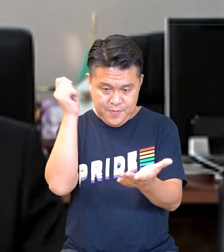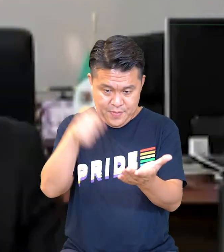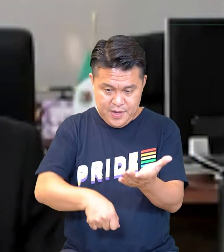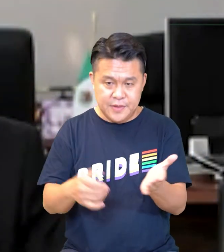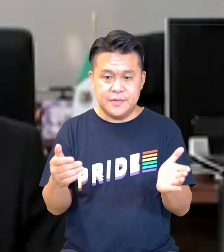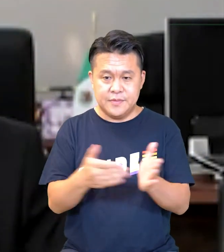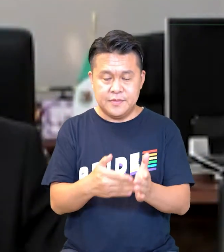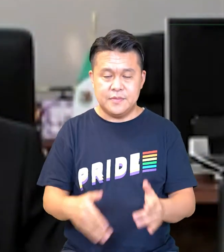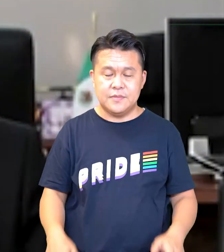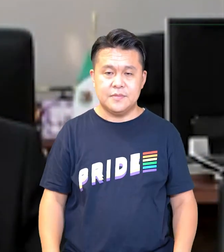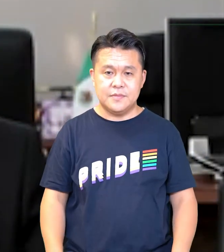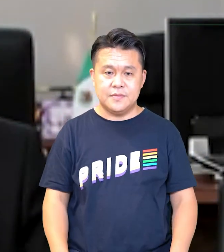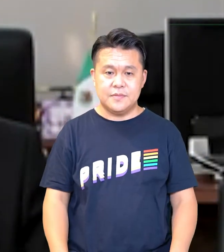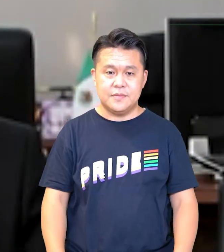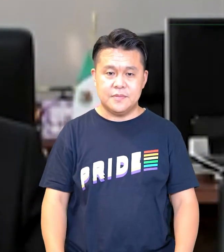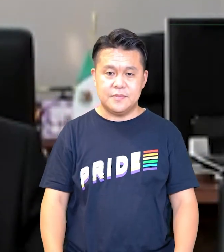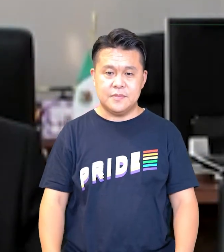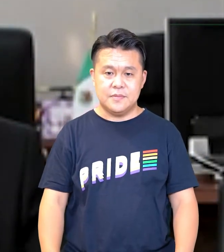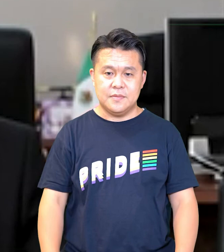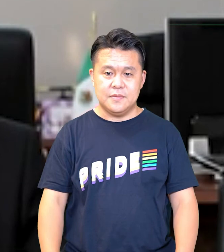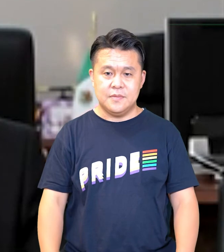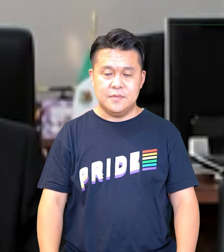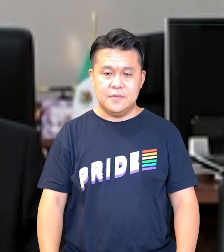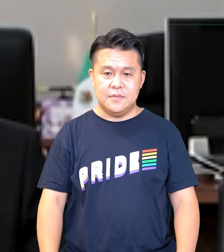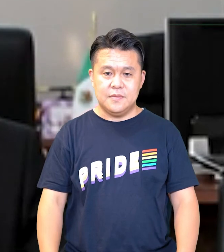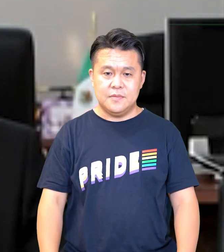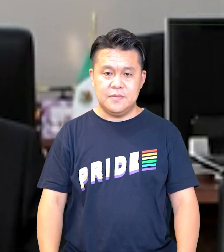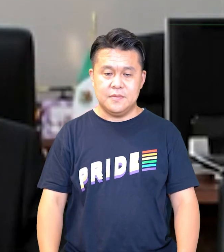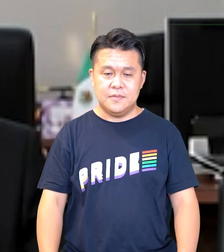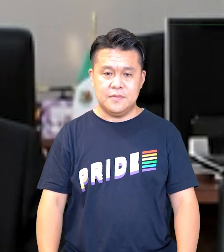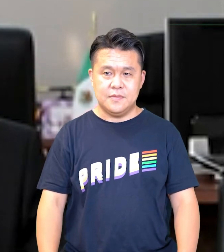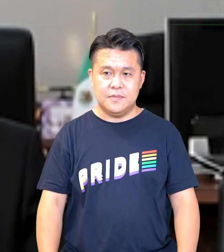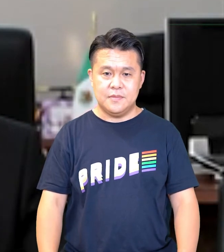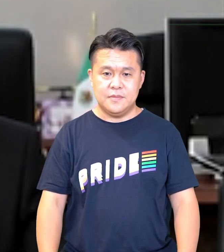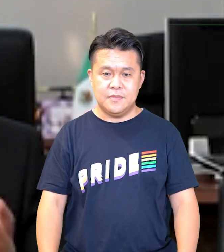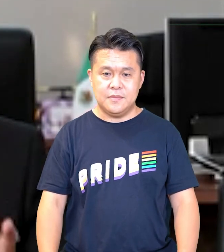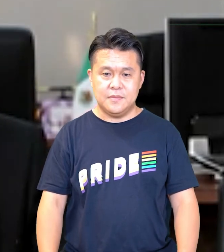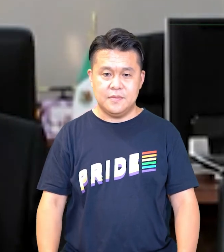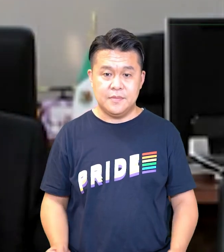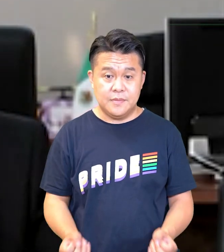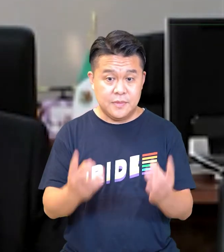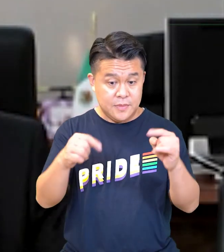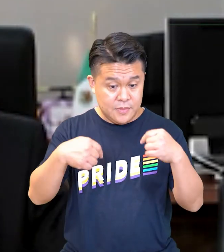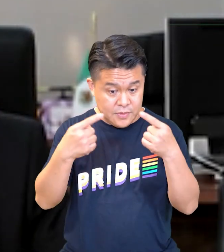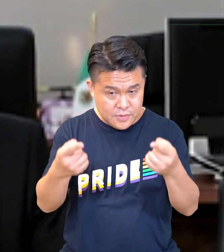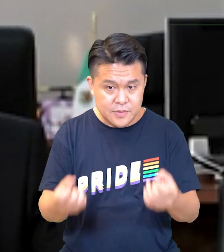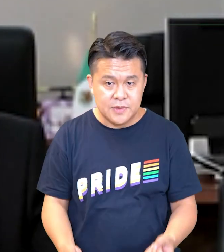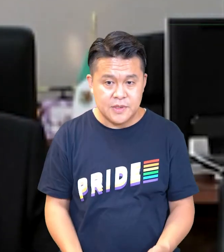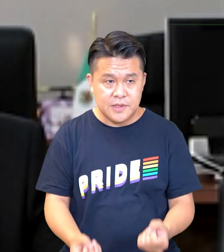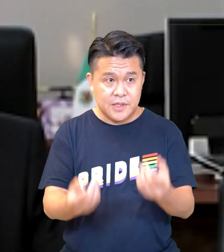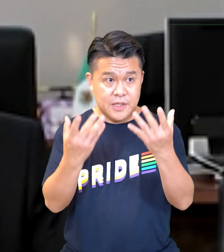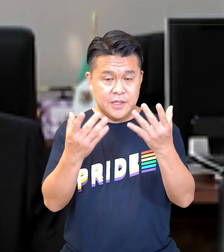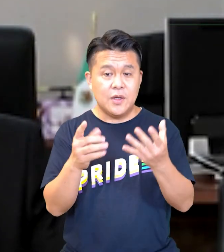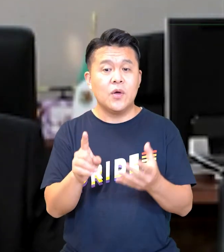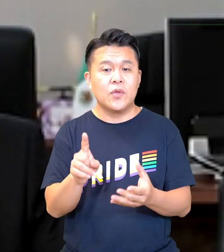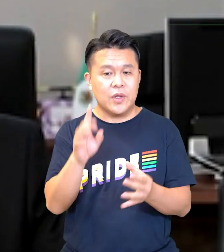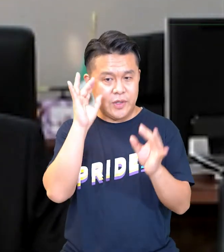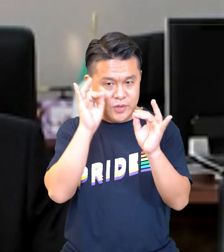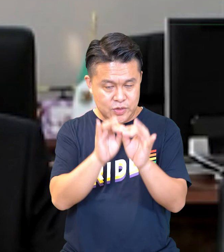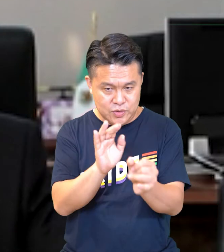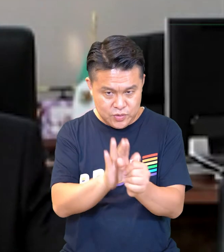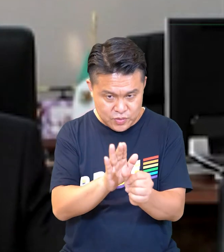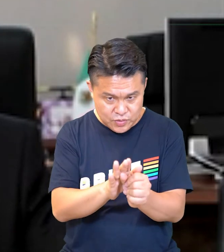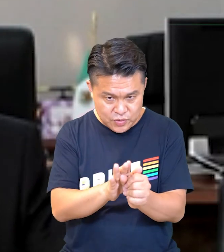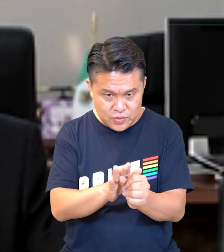gay marriage throughout the country. By participating and supporting this